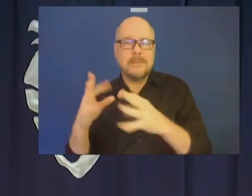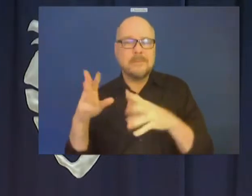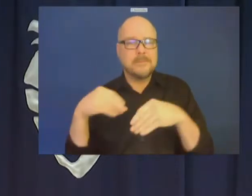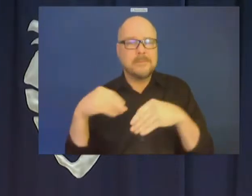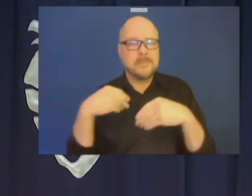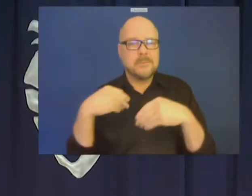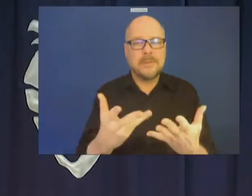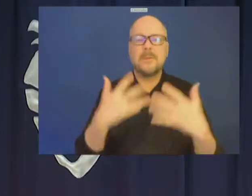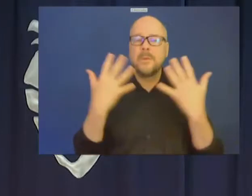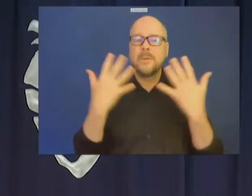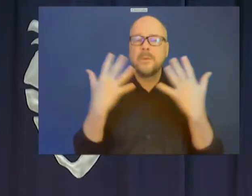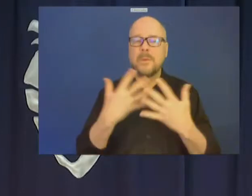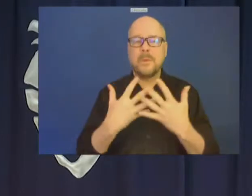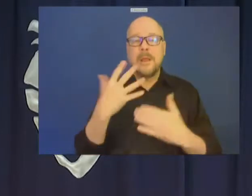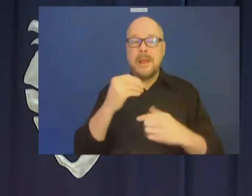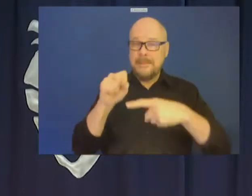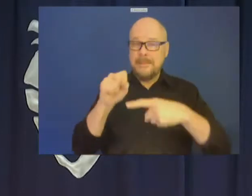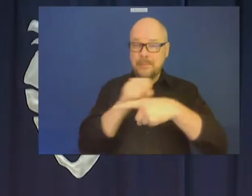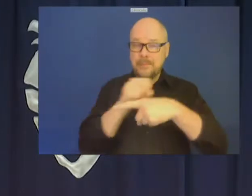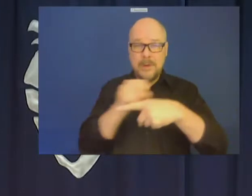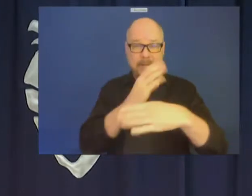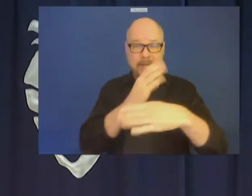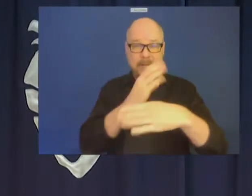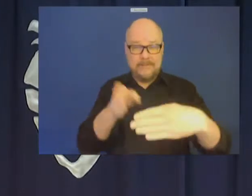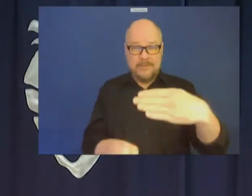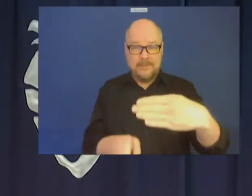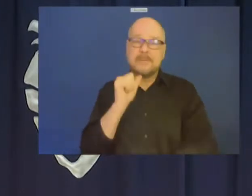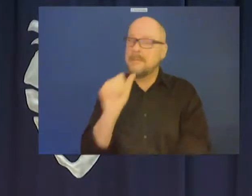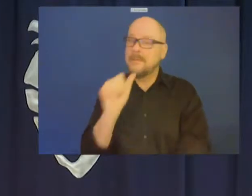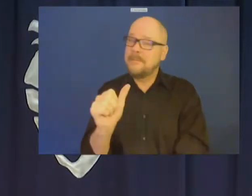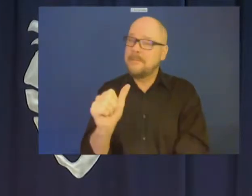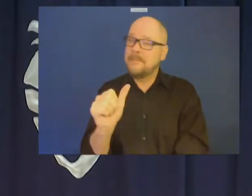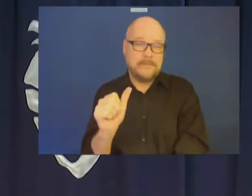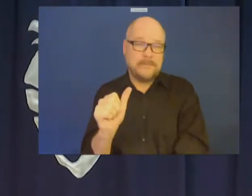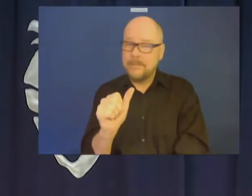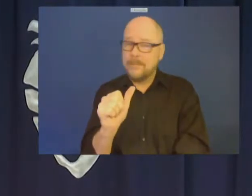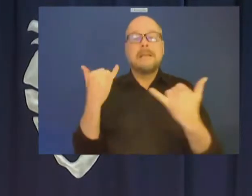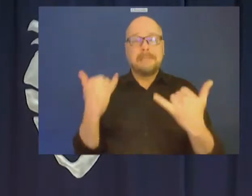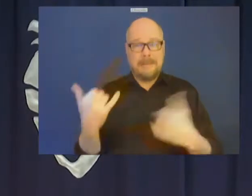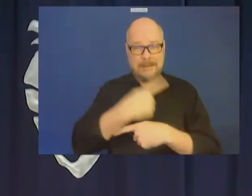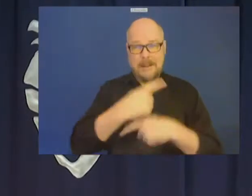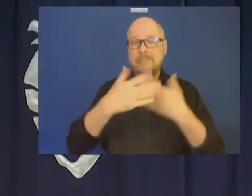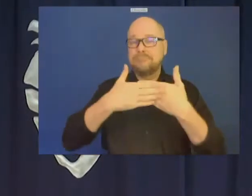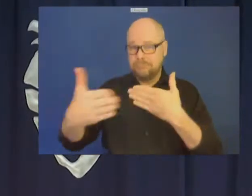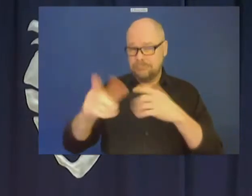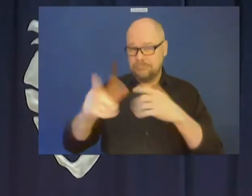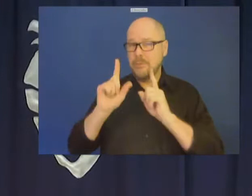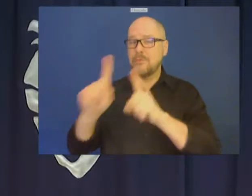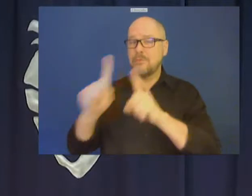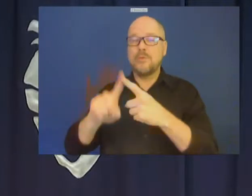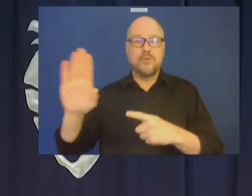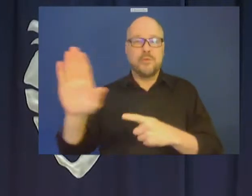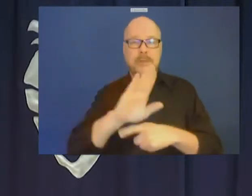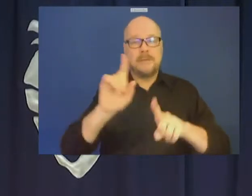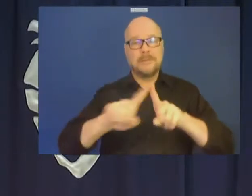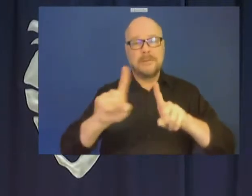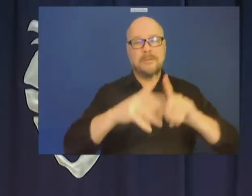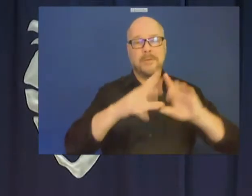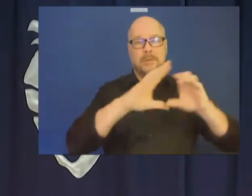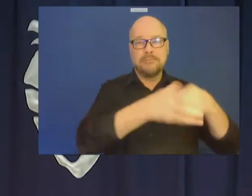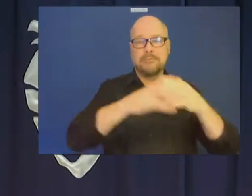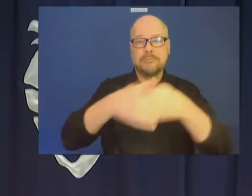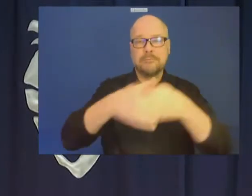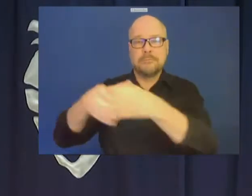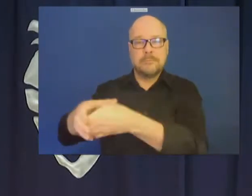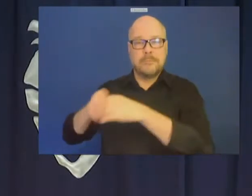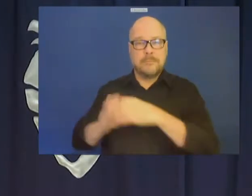know that their training isn't over. After today, they will report to their divisions for their next phase of training. During